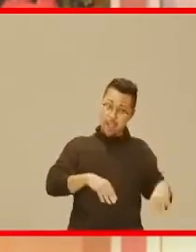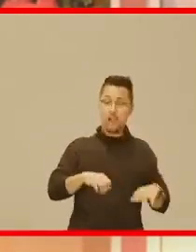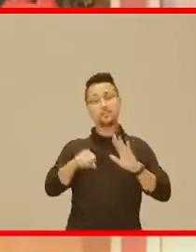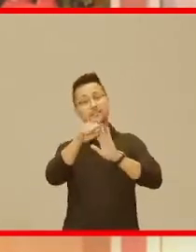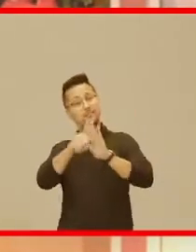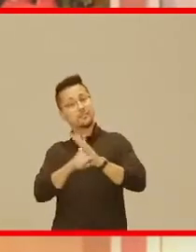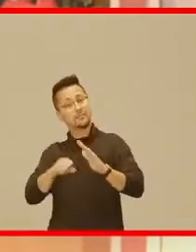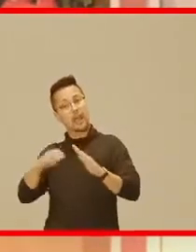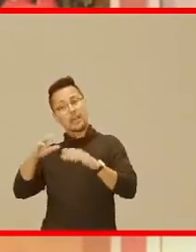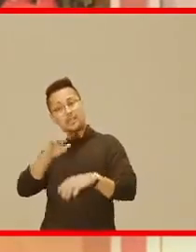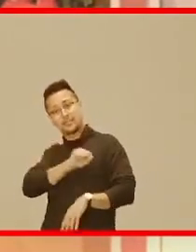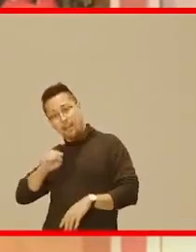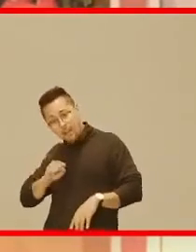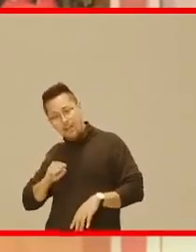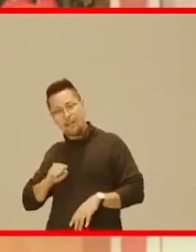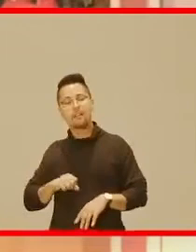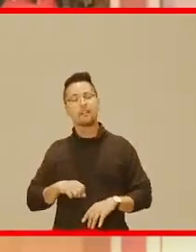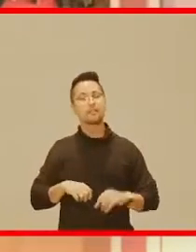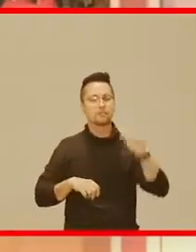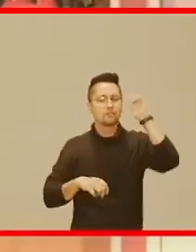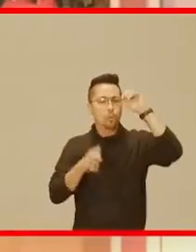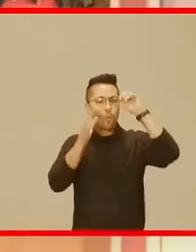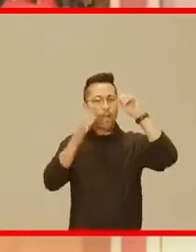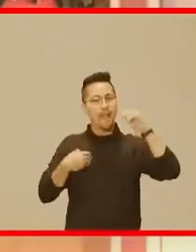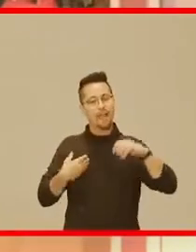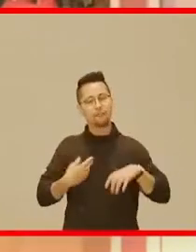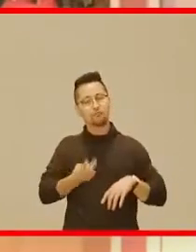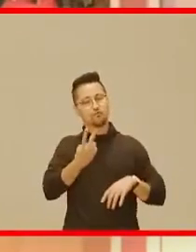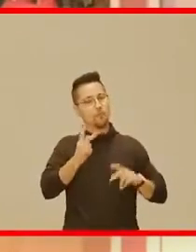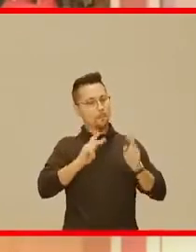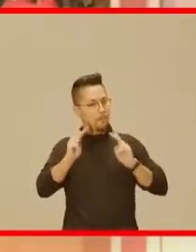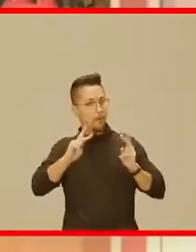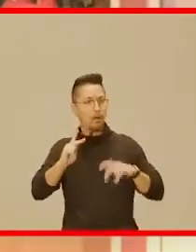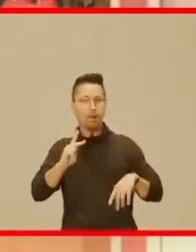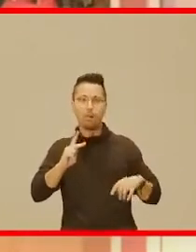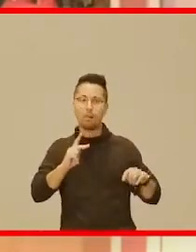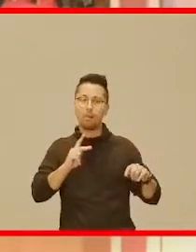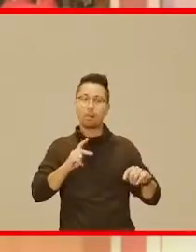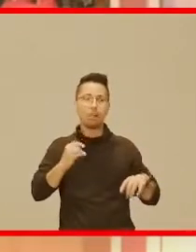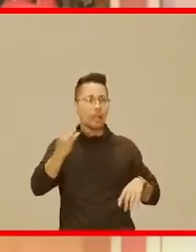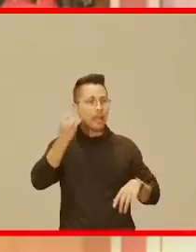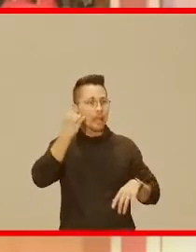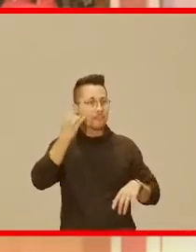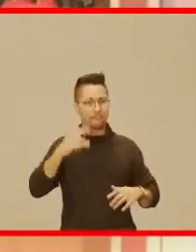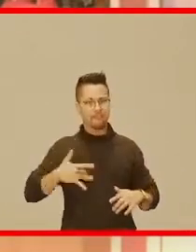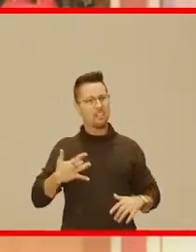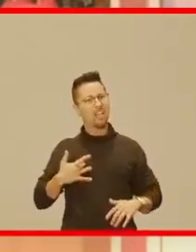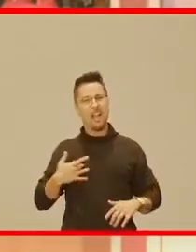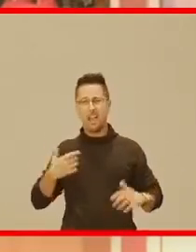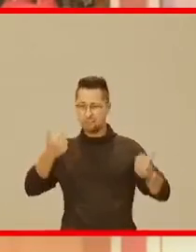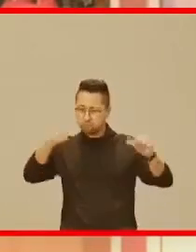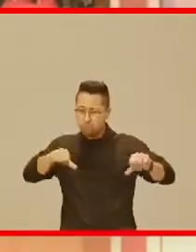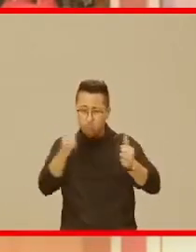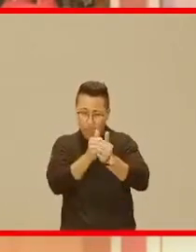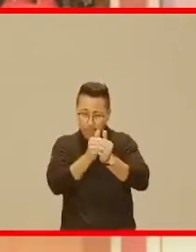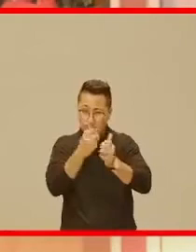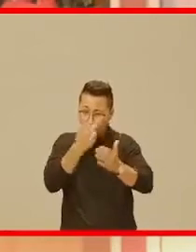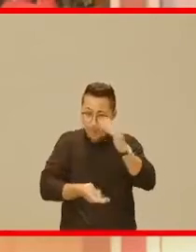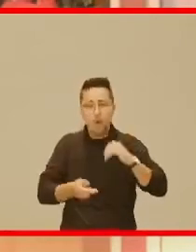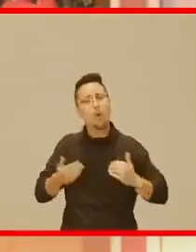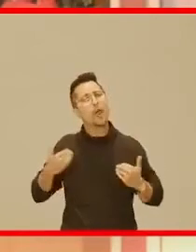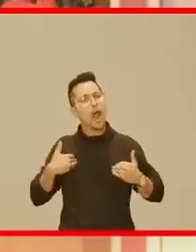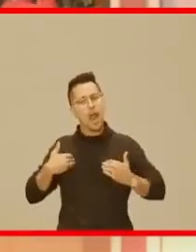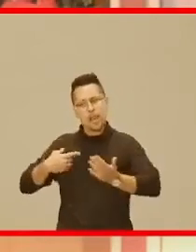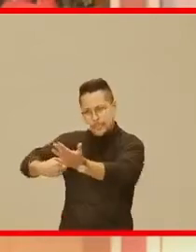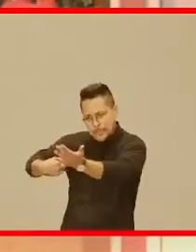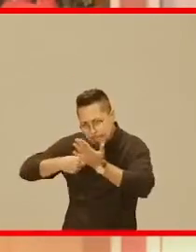situation, so you'll have two people if you're unlucky that you think you're not going to get anywhere with both. We have delegations, county delegations.